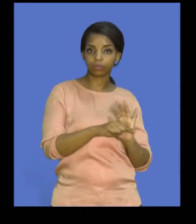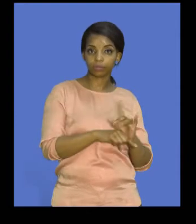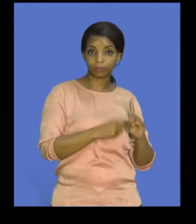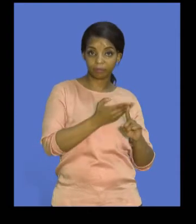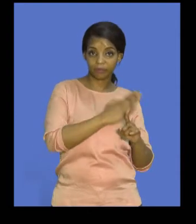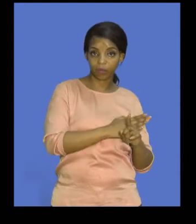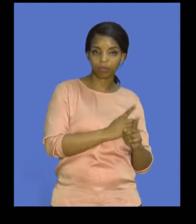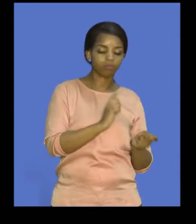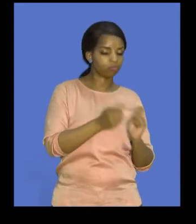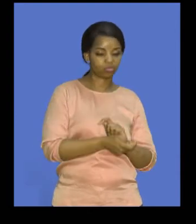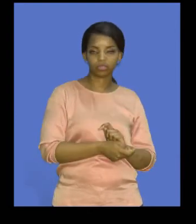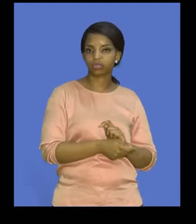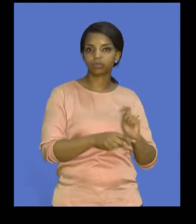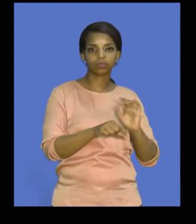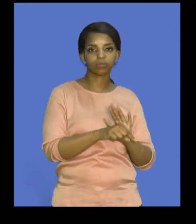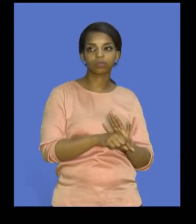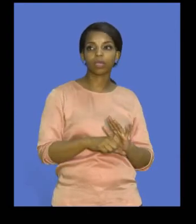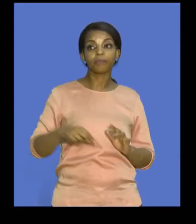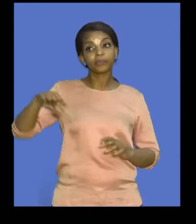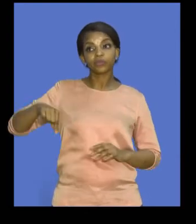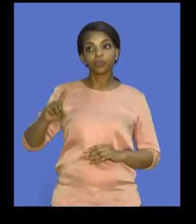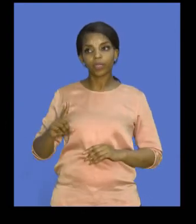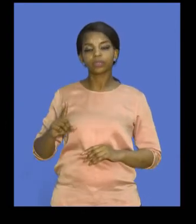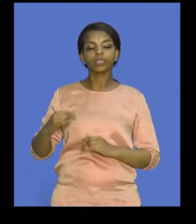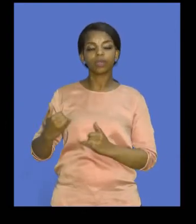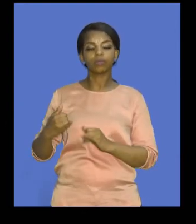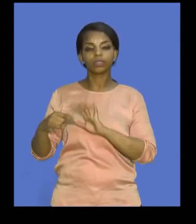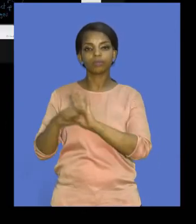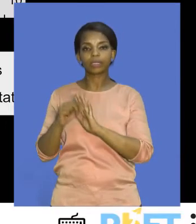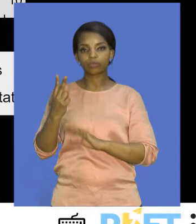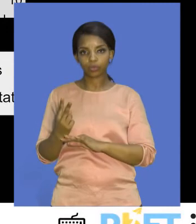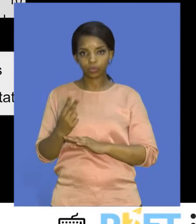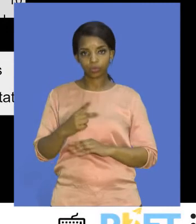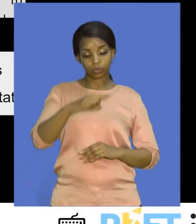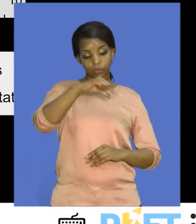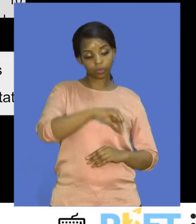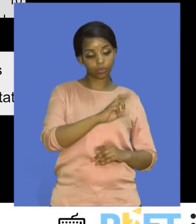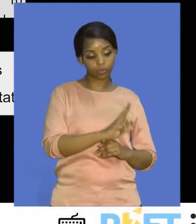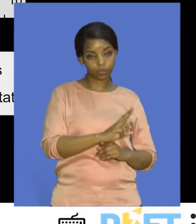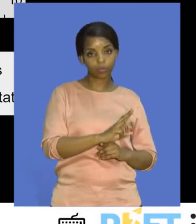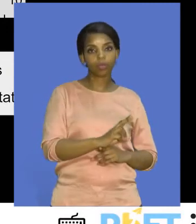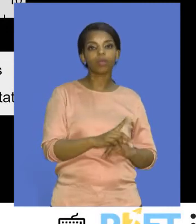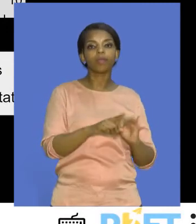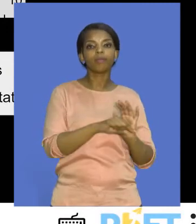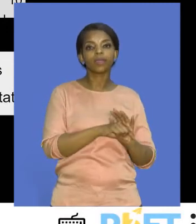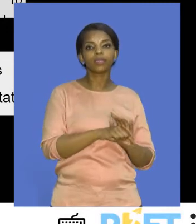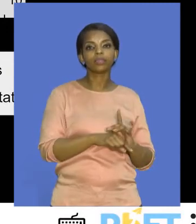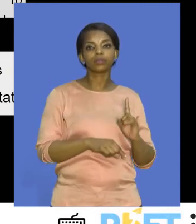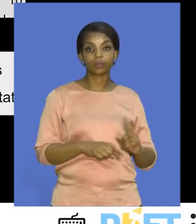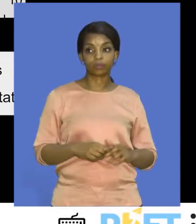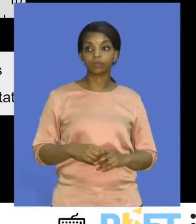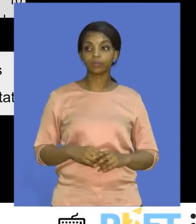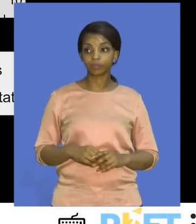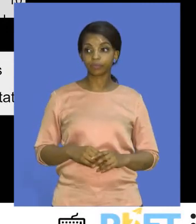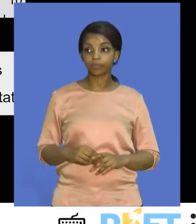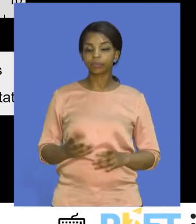Q2 becomes +2. Then we want to see how that will affect the magnitude of the force, so